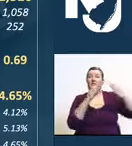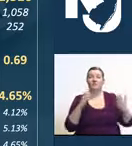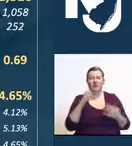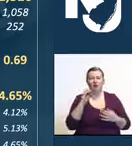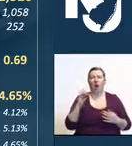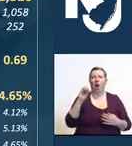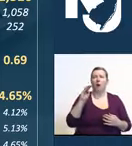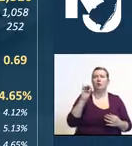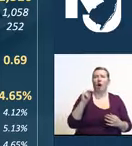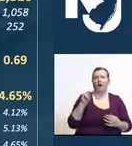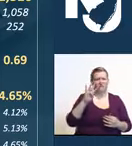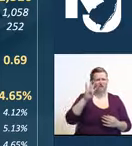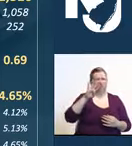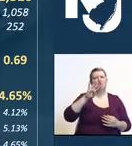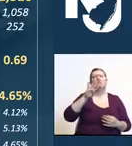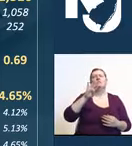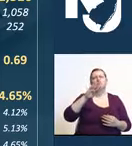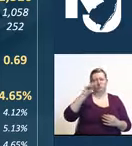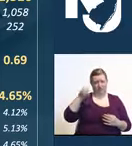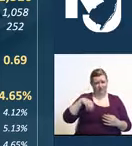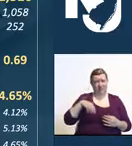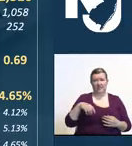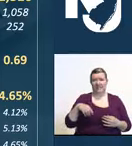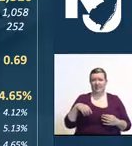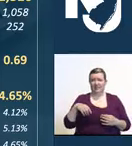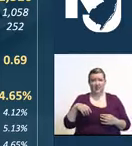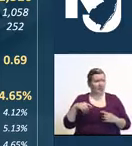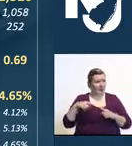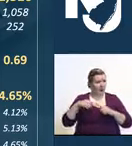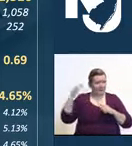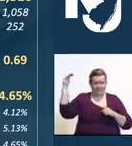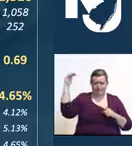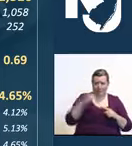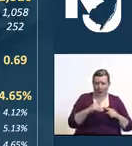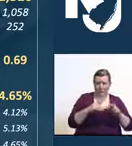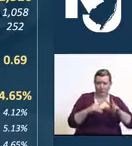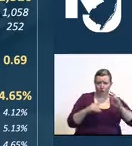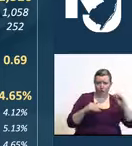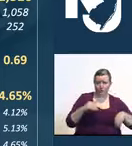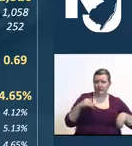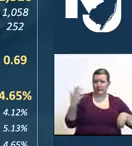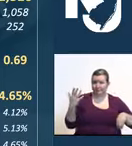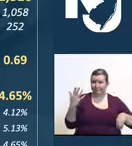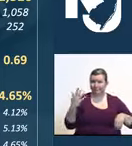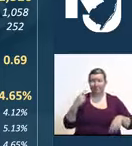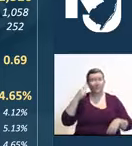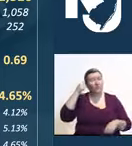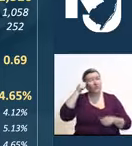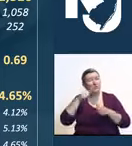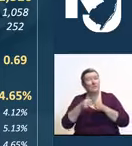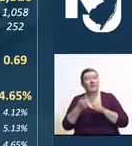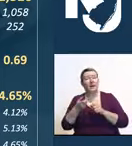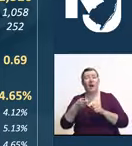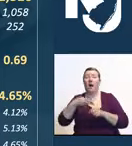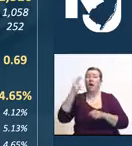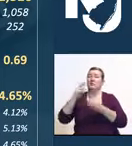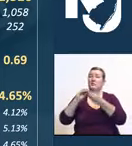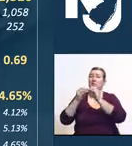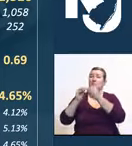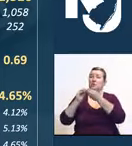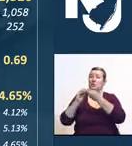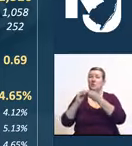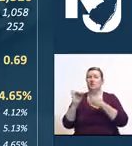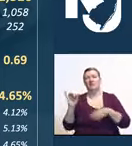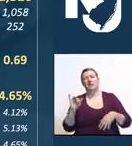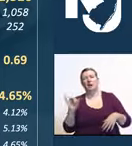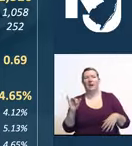about 40%. And remember that the higher positivity numbers here correspond, particularly, for instance, on the right, it pops